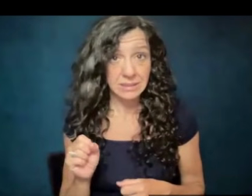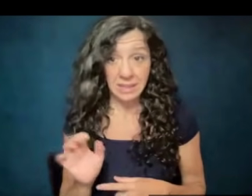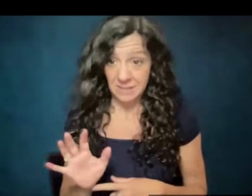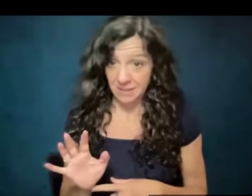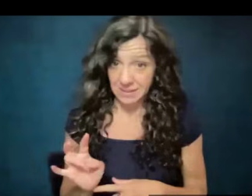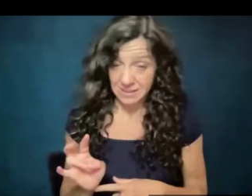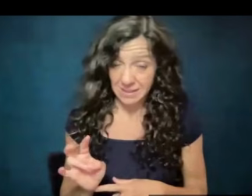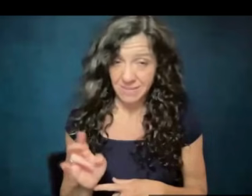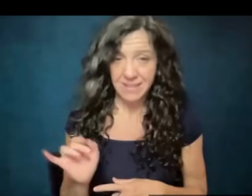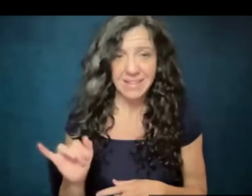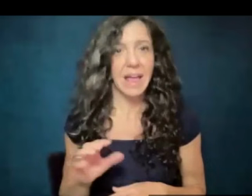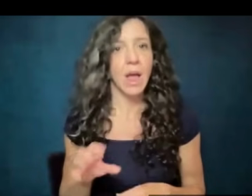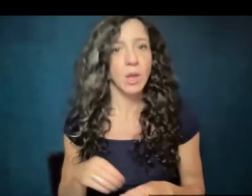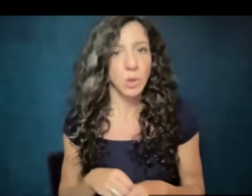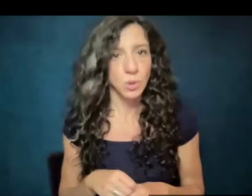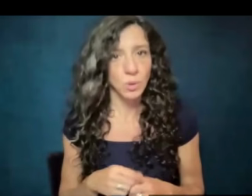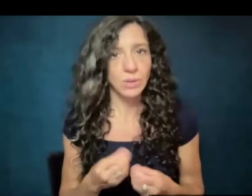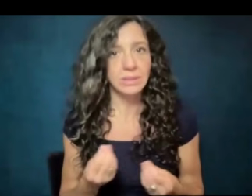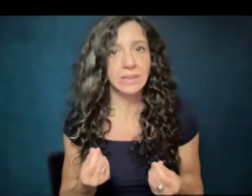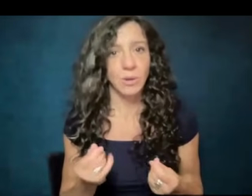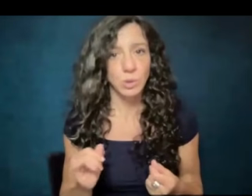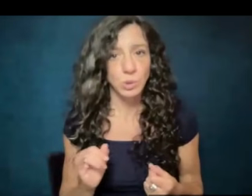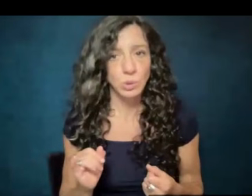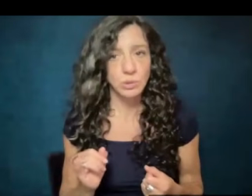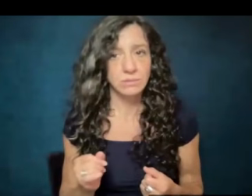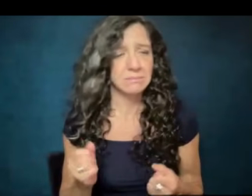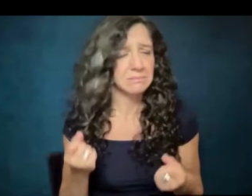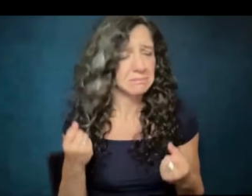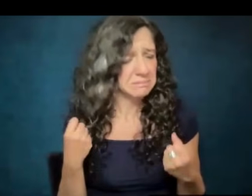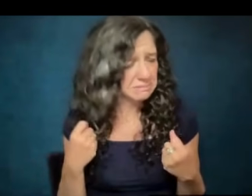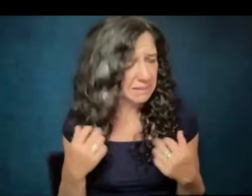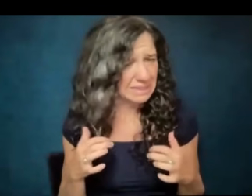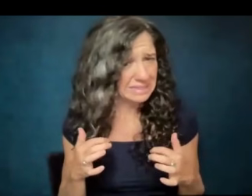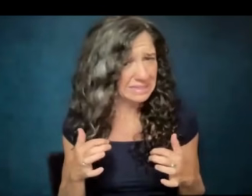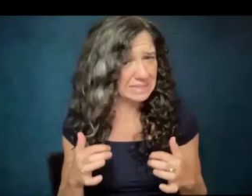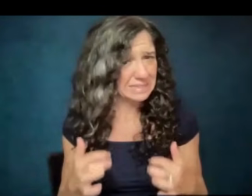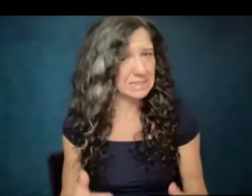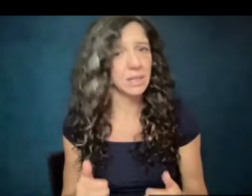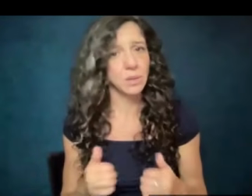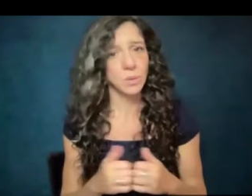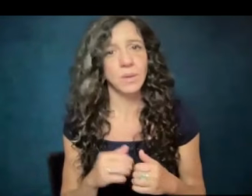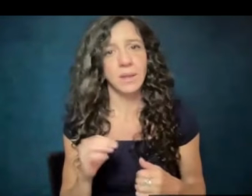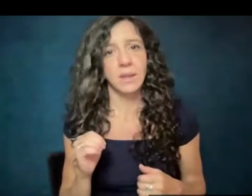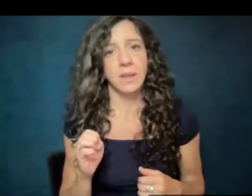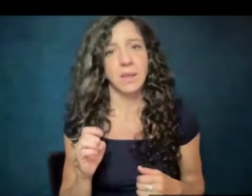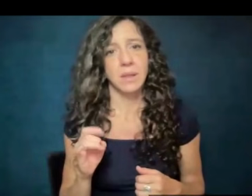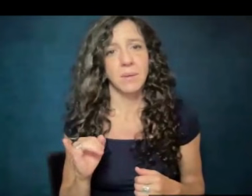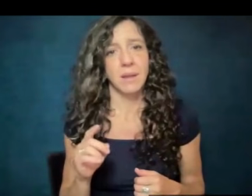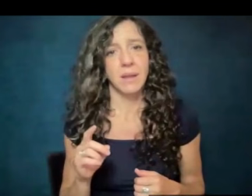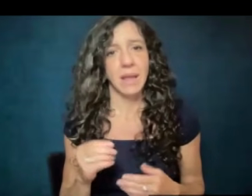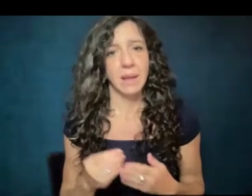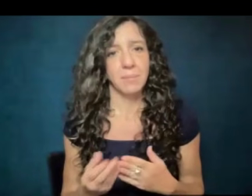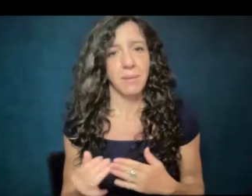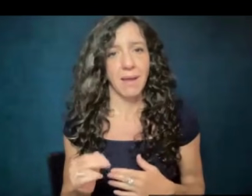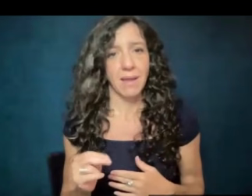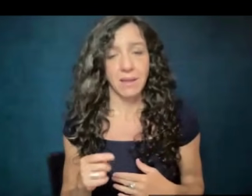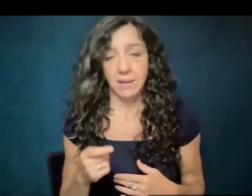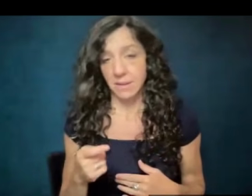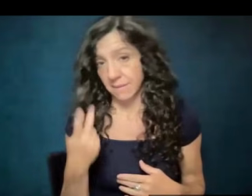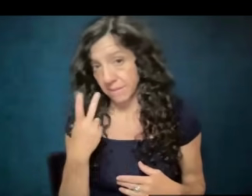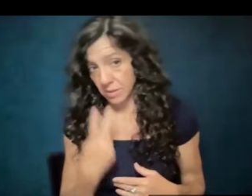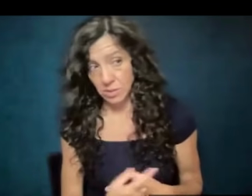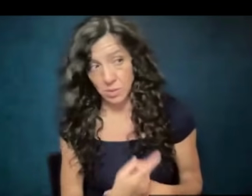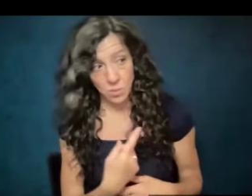the territories. And we've got a bunch of them with Medicaid buy-ins. And if you've seen one